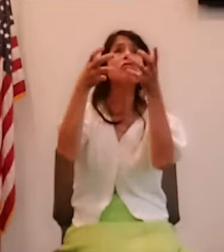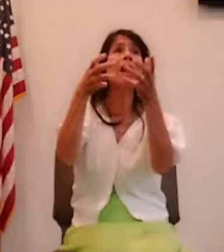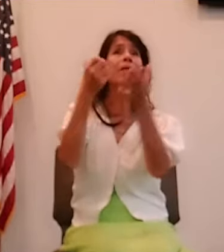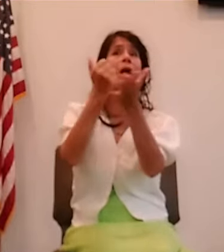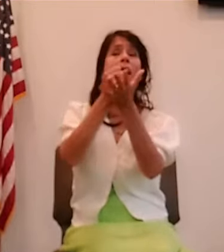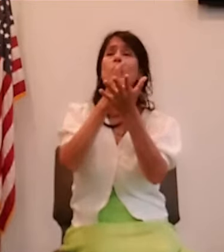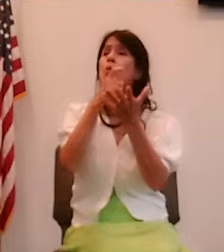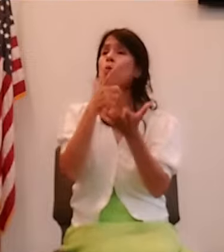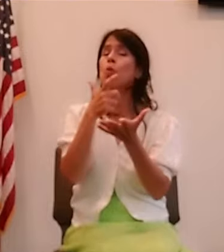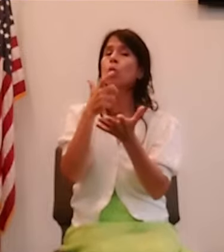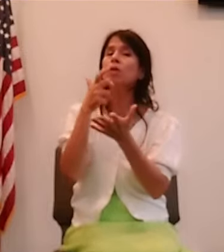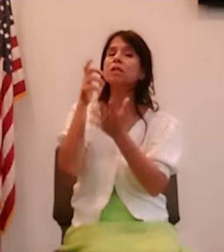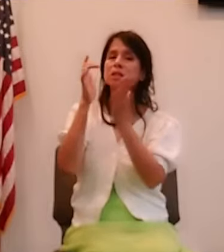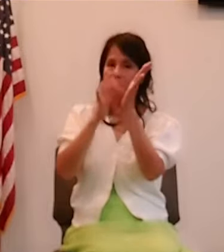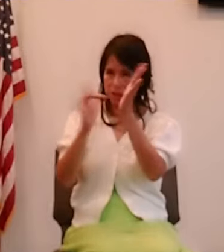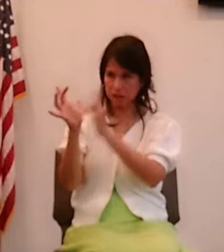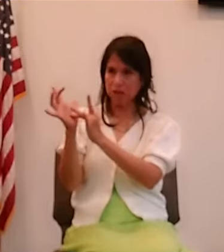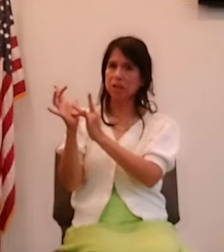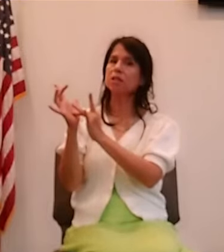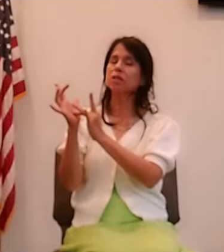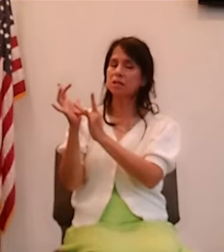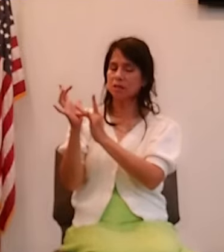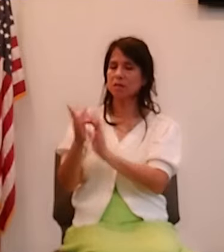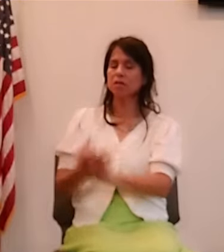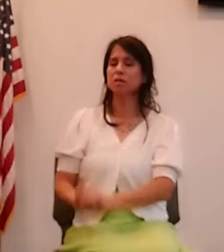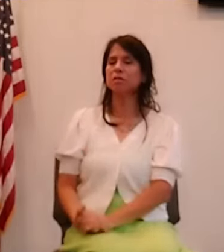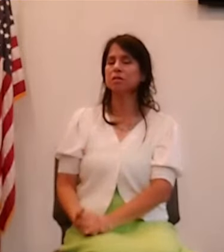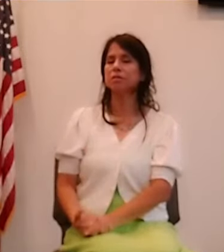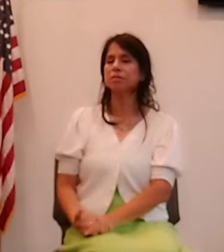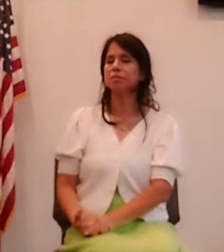The last thing that these